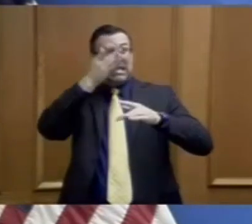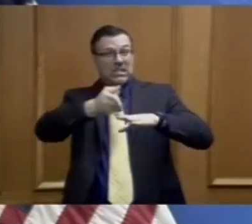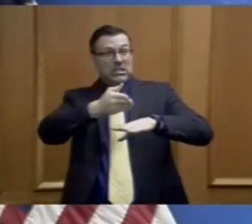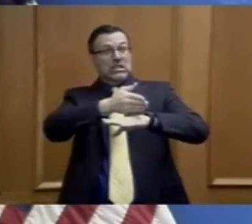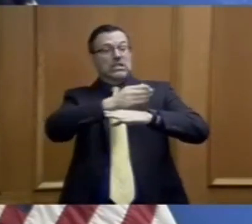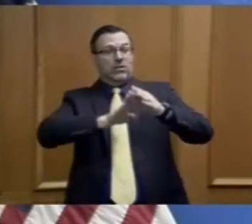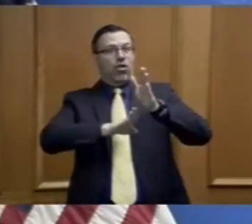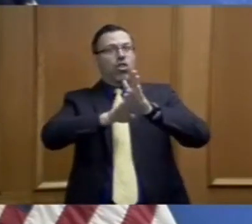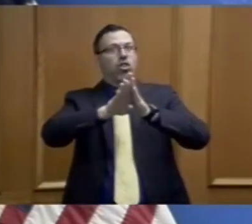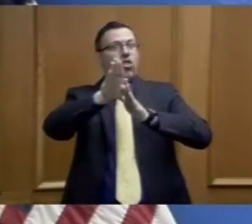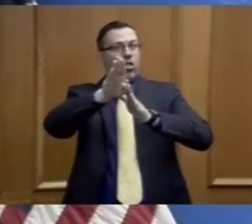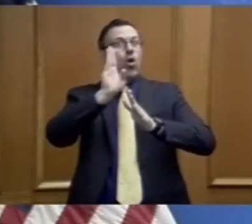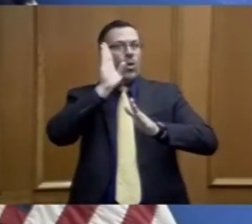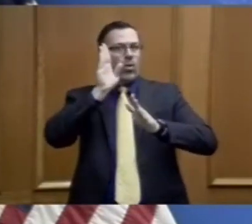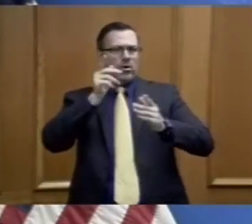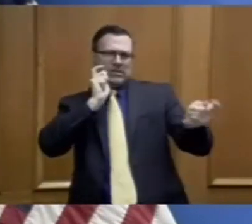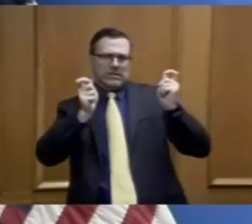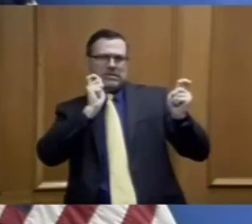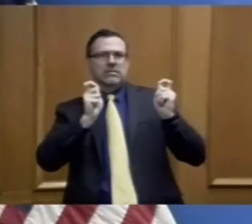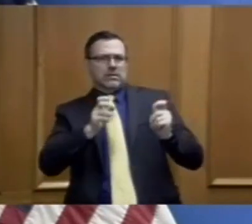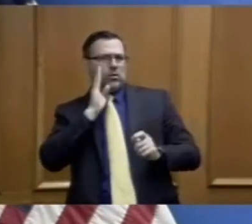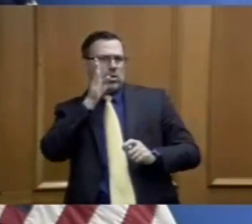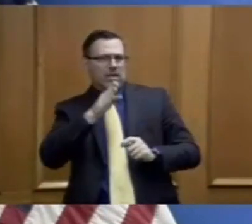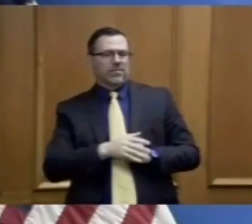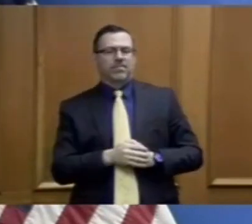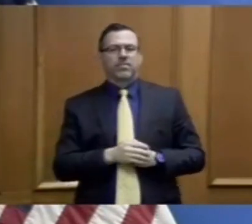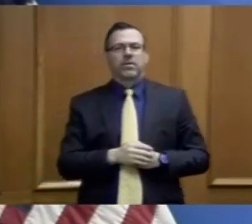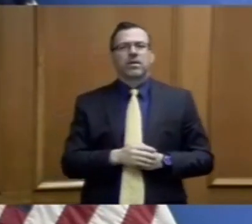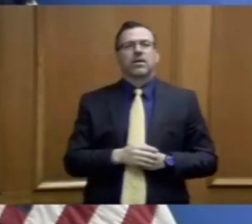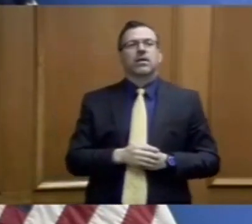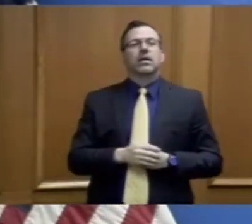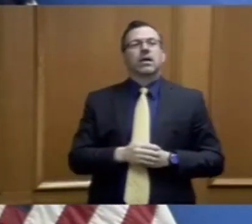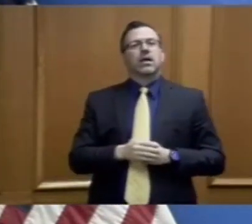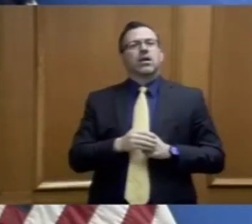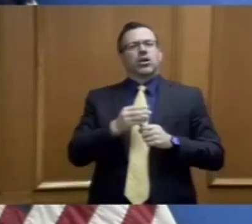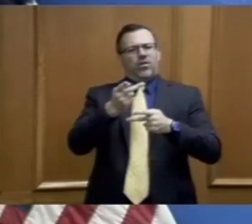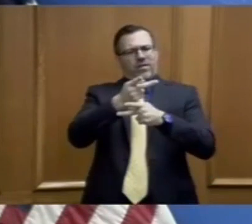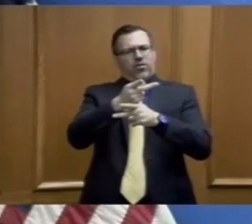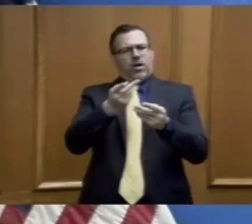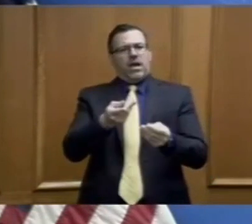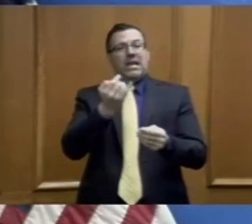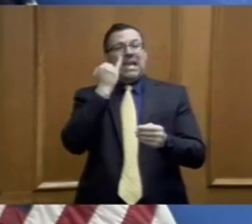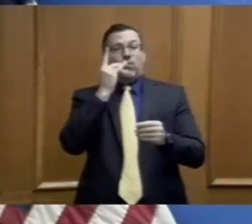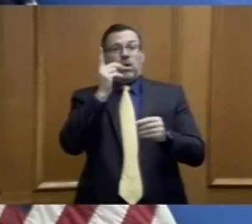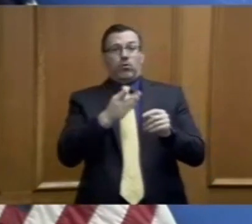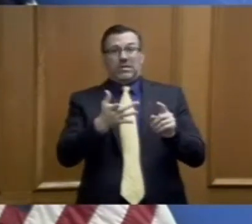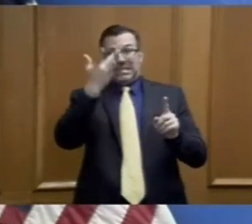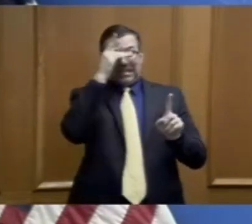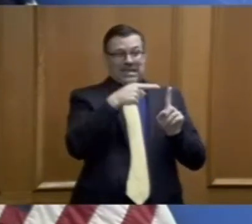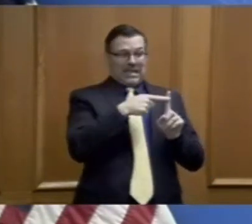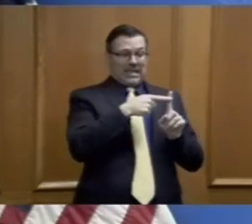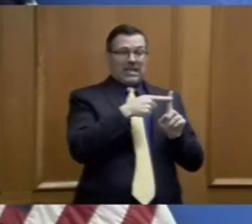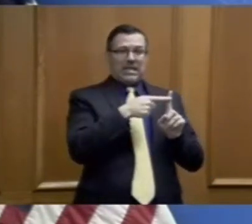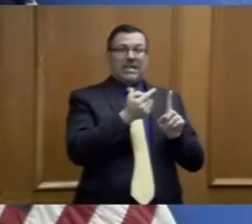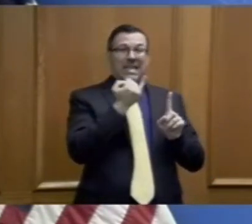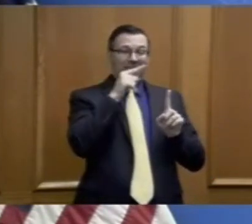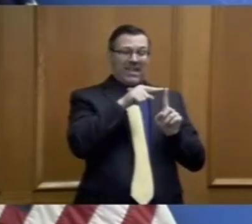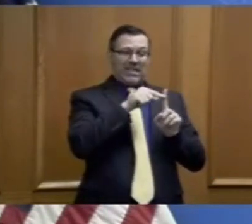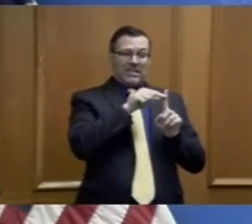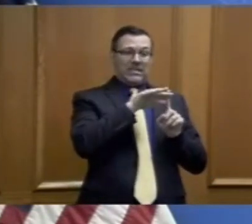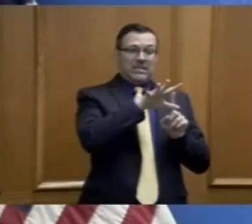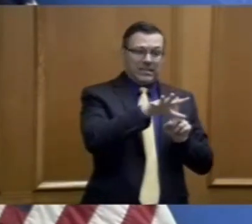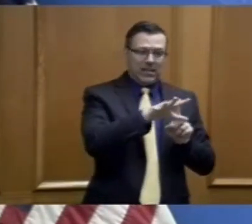testing and contact tracing are critical to ensure that we can reopen the economy and mitigate the spread of this